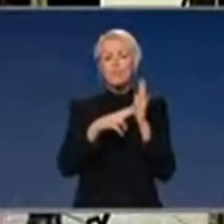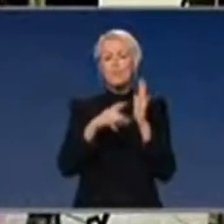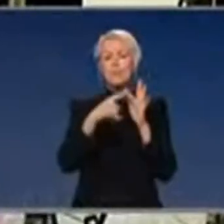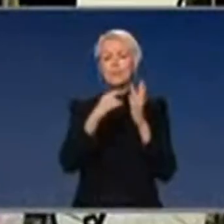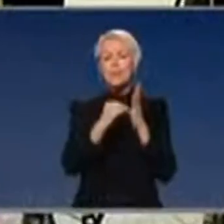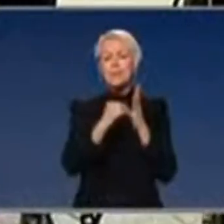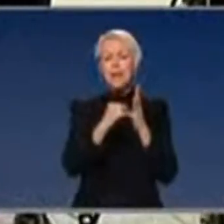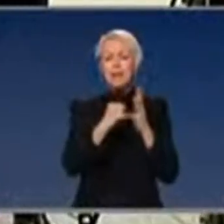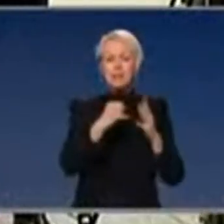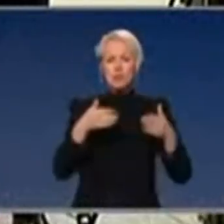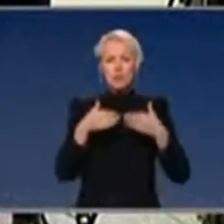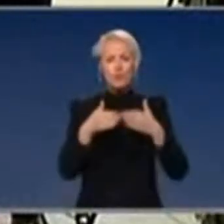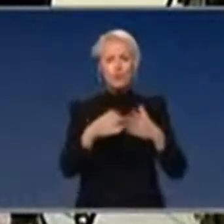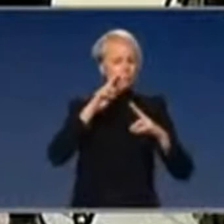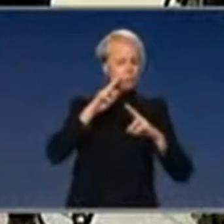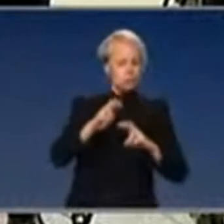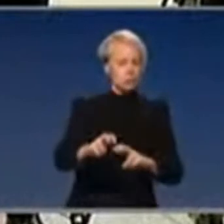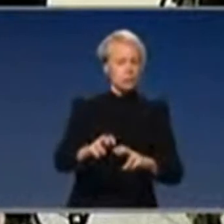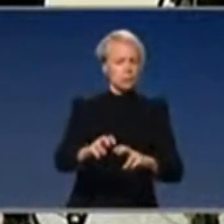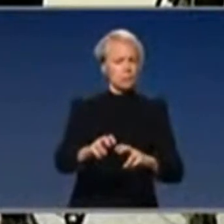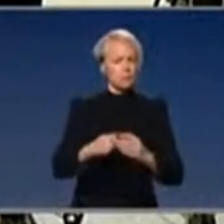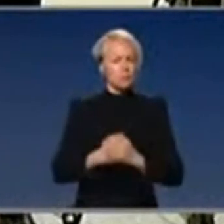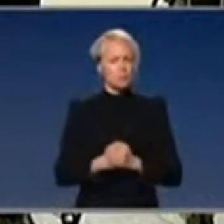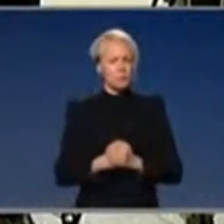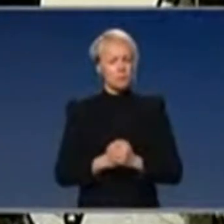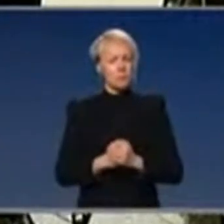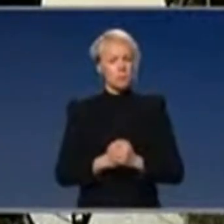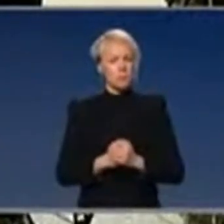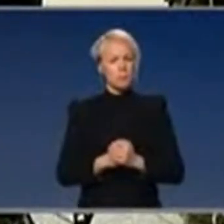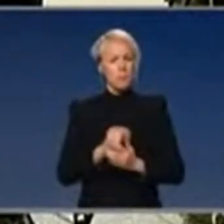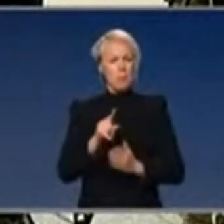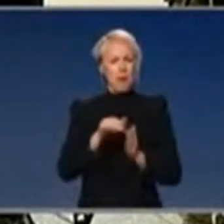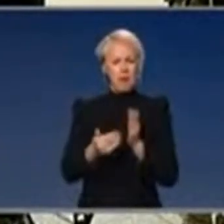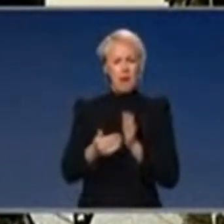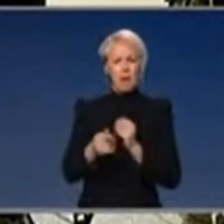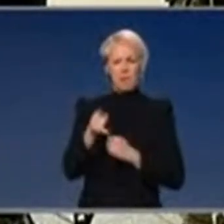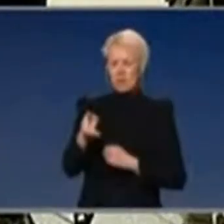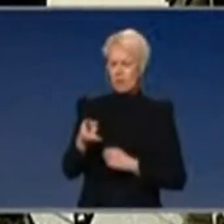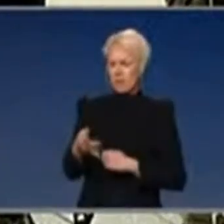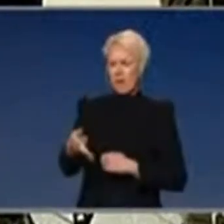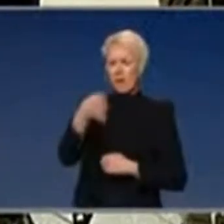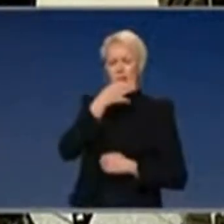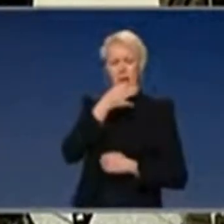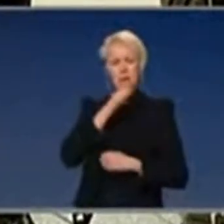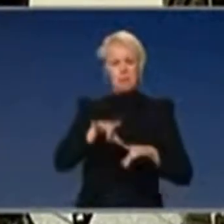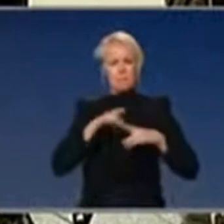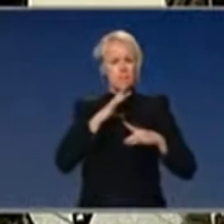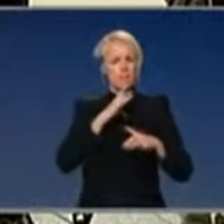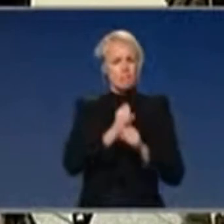a summons from Brett Walker for an official from the federal government to give evidence to that